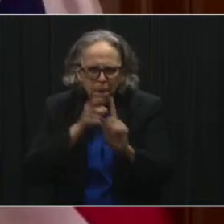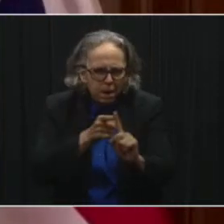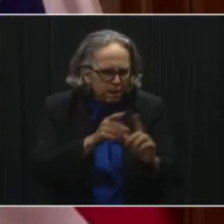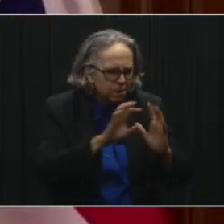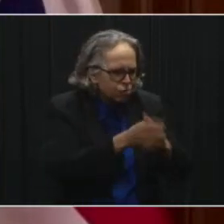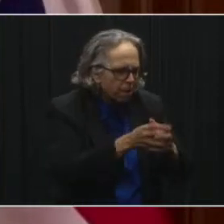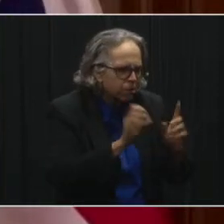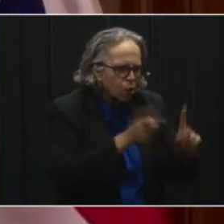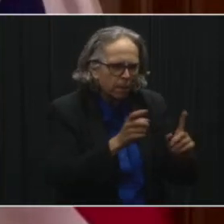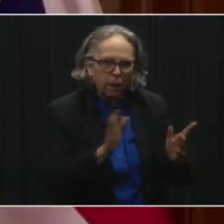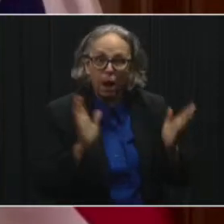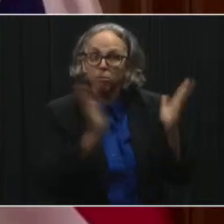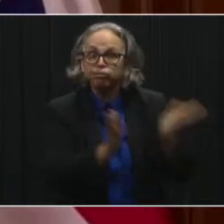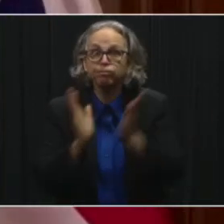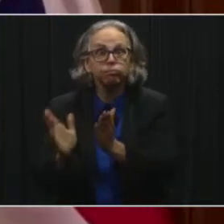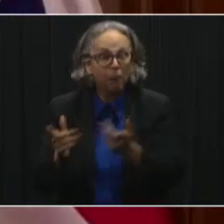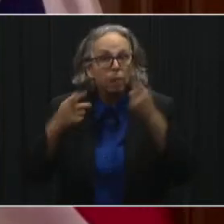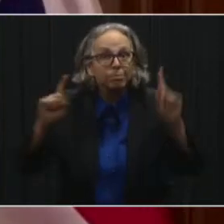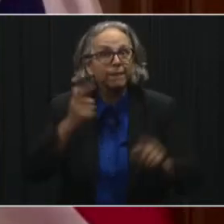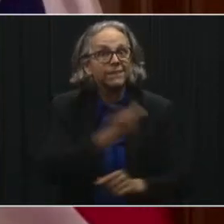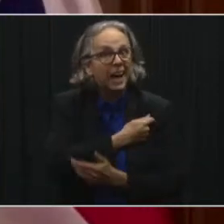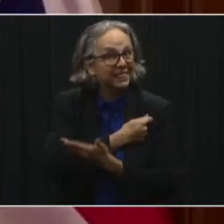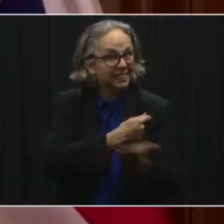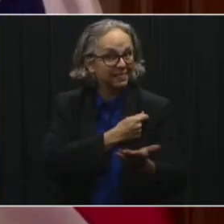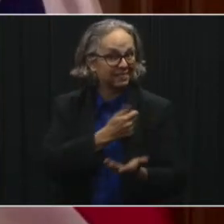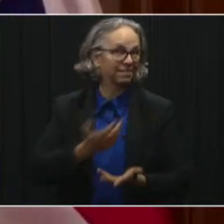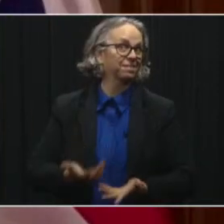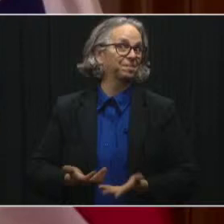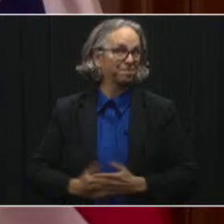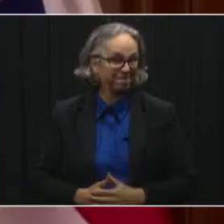We'll go back to Farnarsh Amiri at the Associated Press.